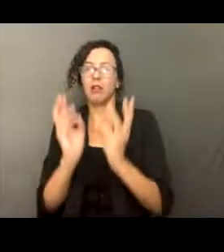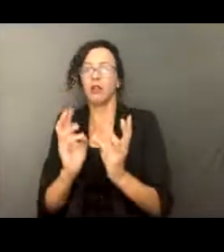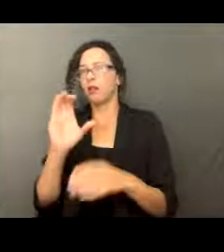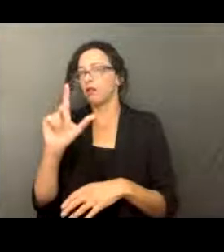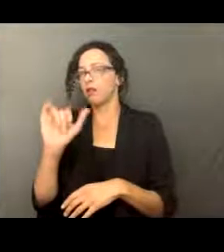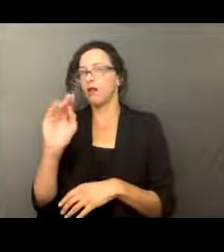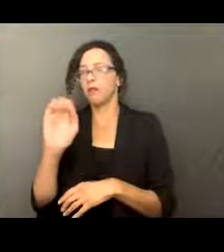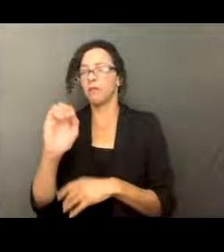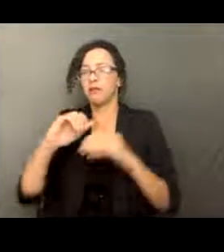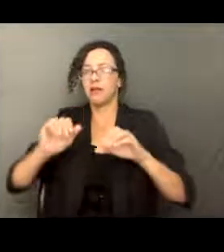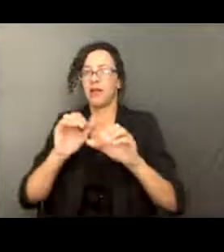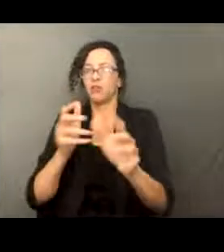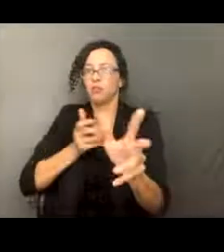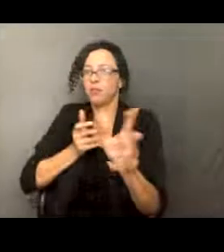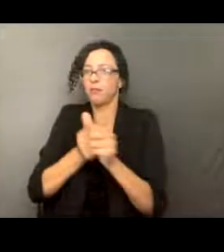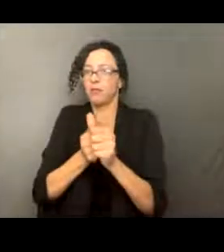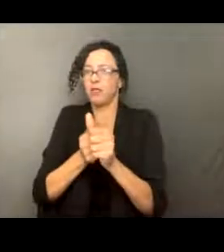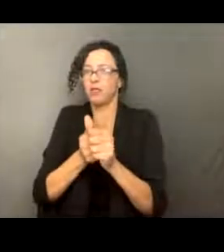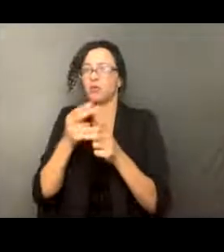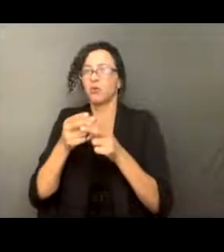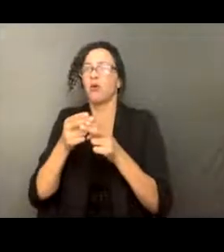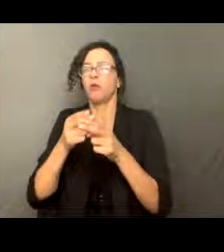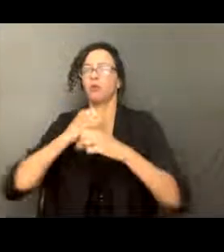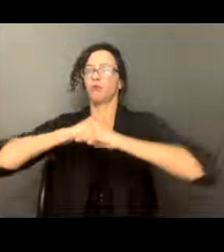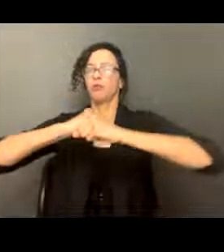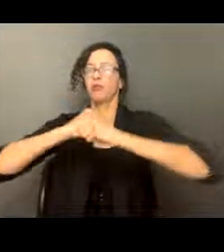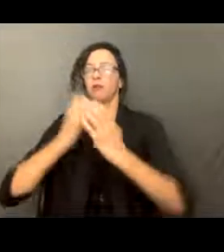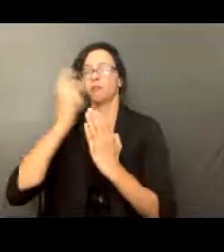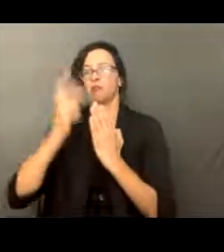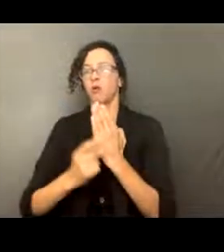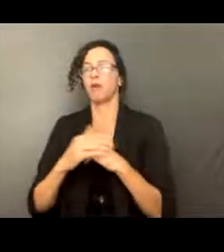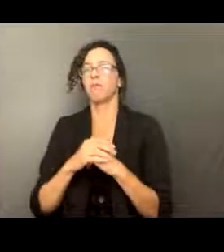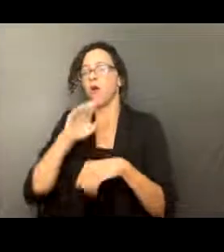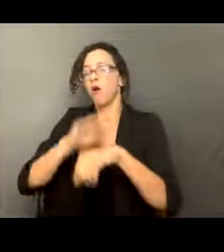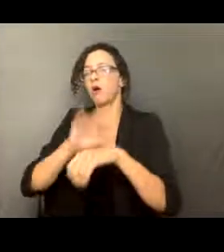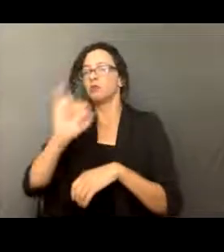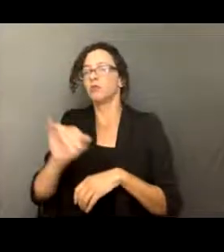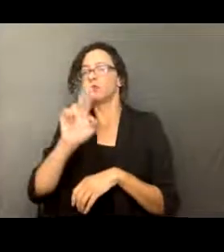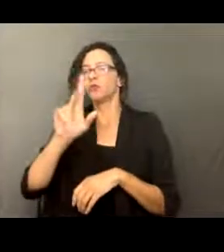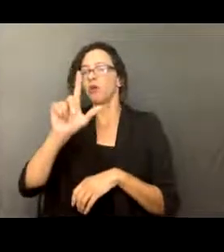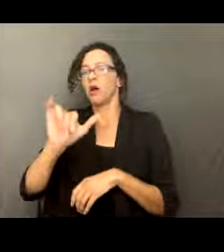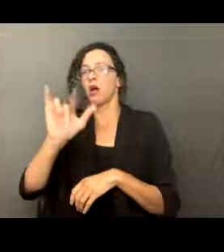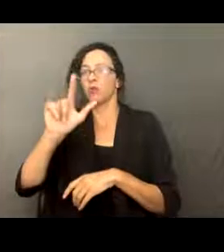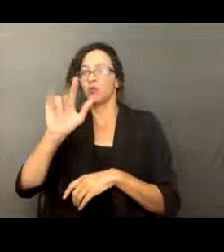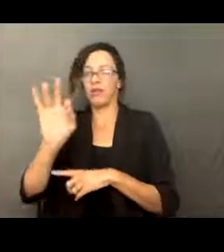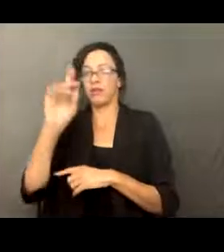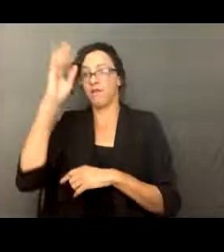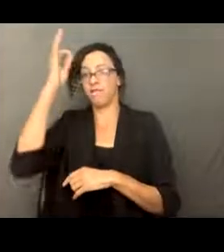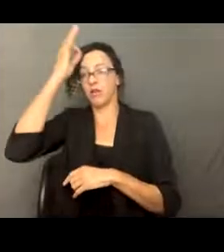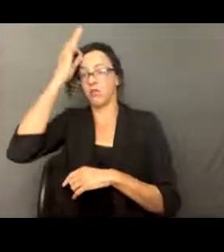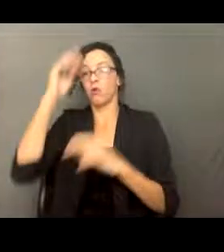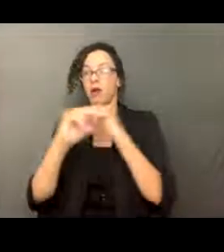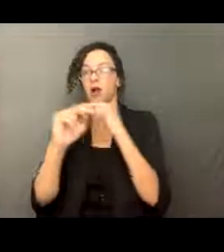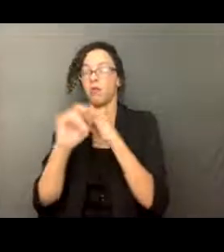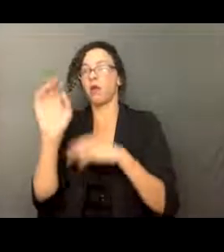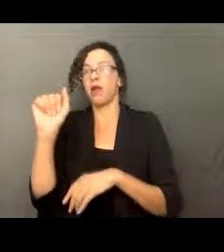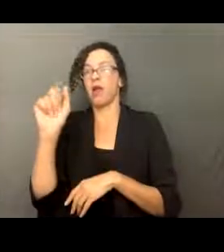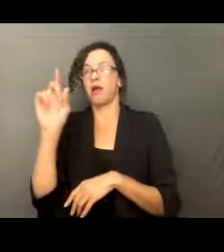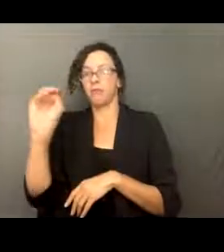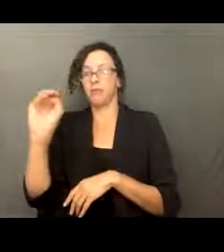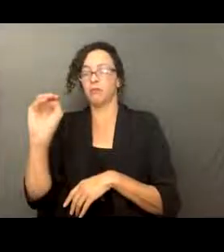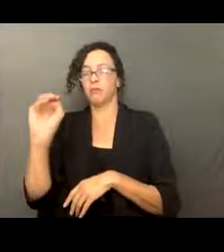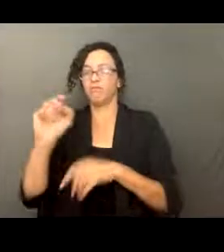PROTECT program. On July 29th, the Federal Highway Administration released the PROTECT Formula Program implementation